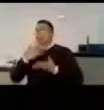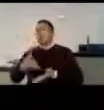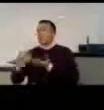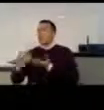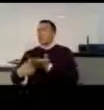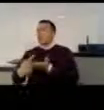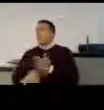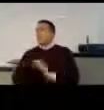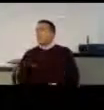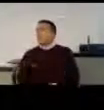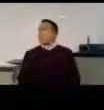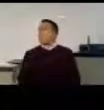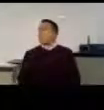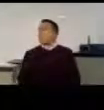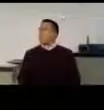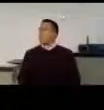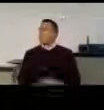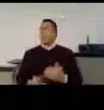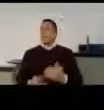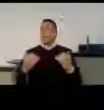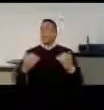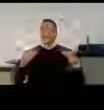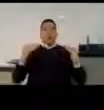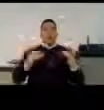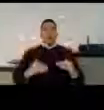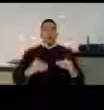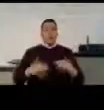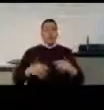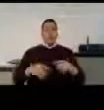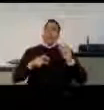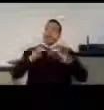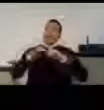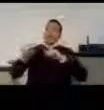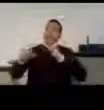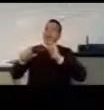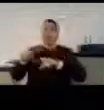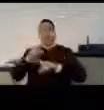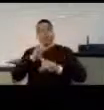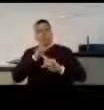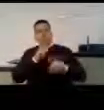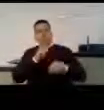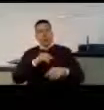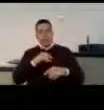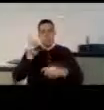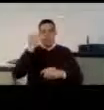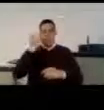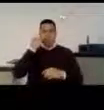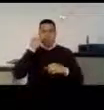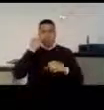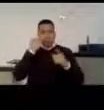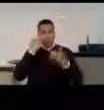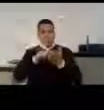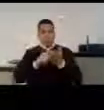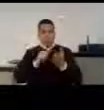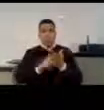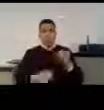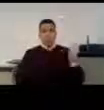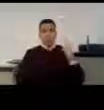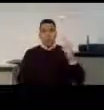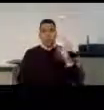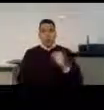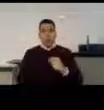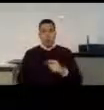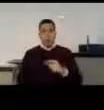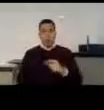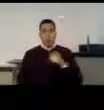fathers. So thank you for bringing that up. Now we're moving on to our question and answer portion. If you've written down on